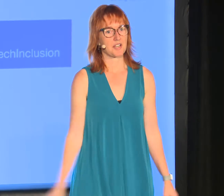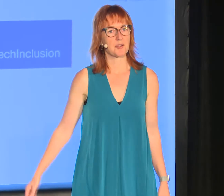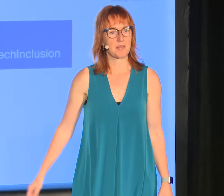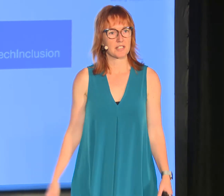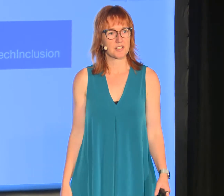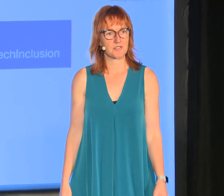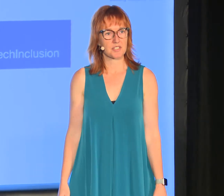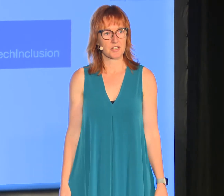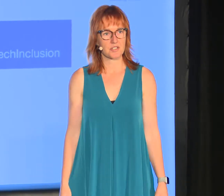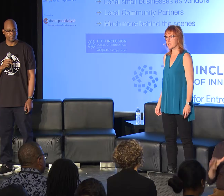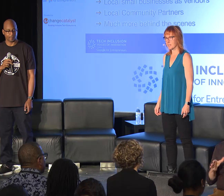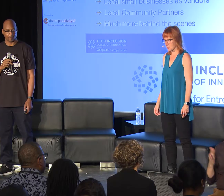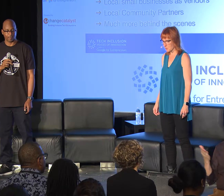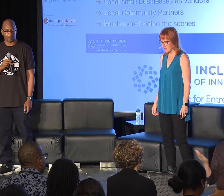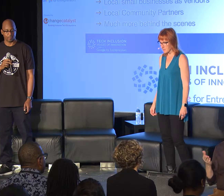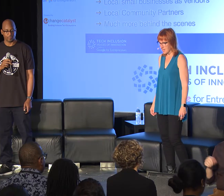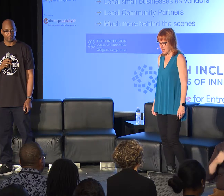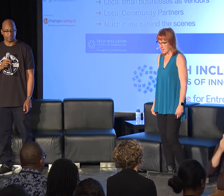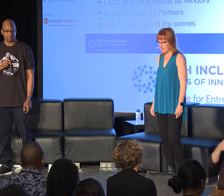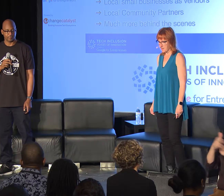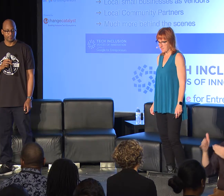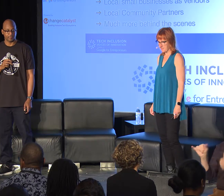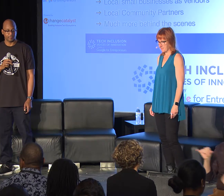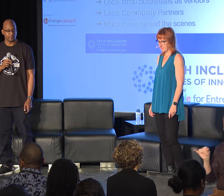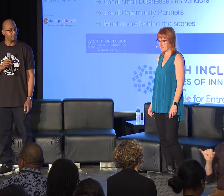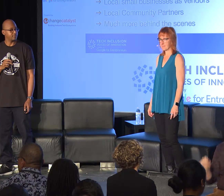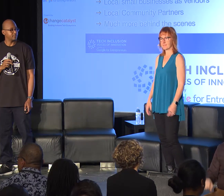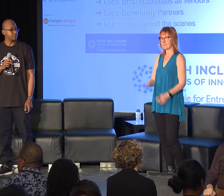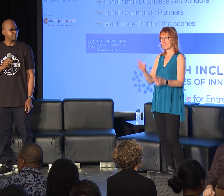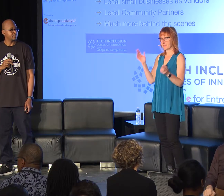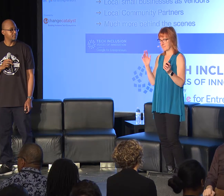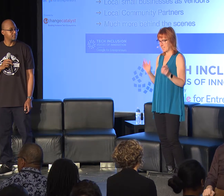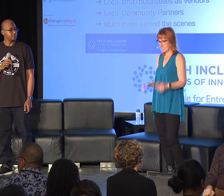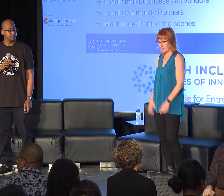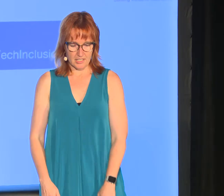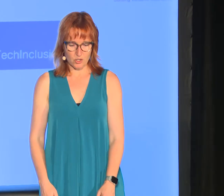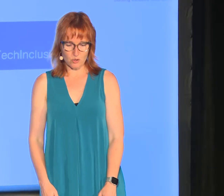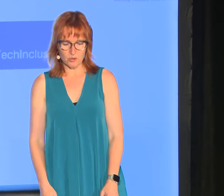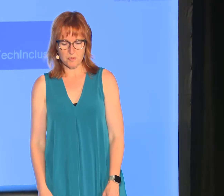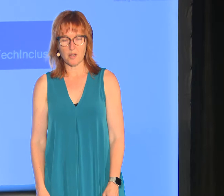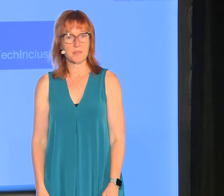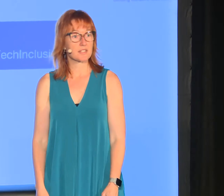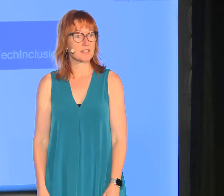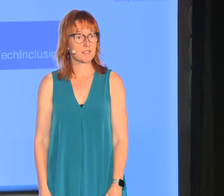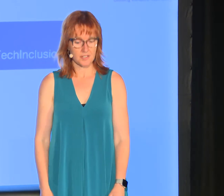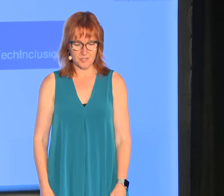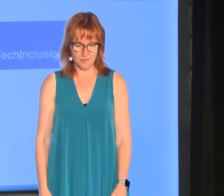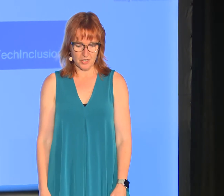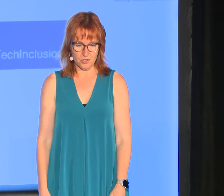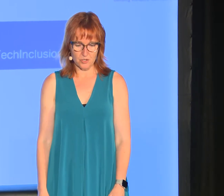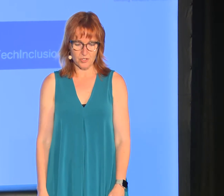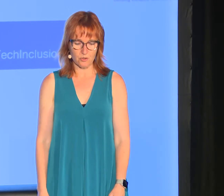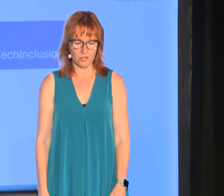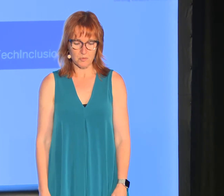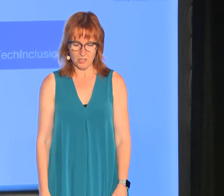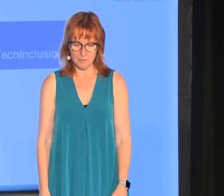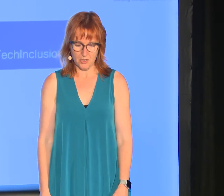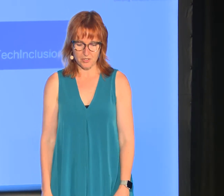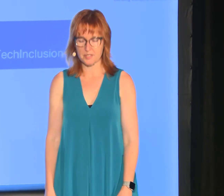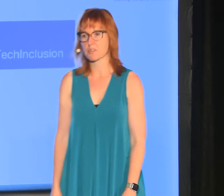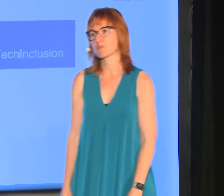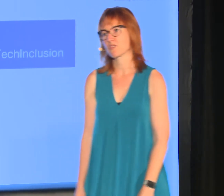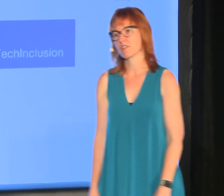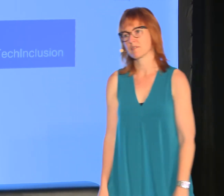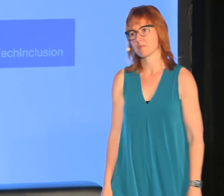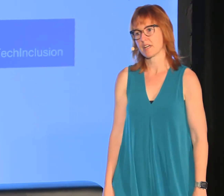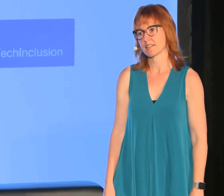interpreters at each of the stages as well. local small businesses as vendors, local community